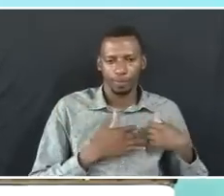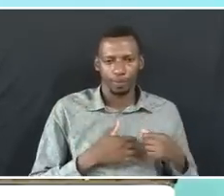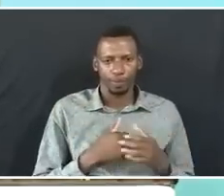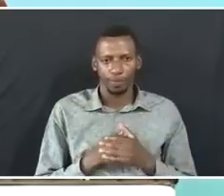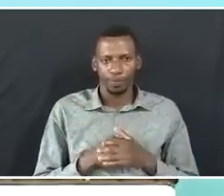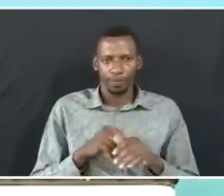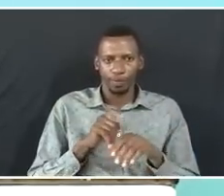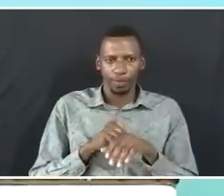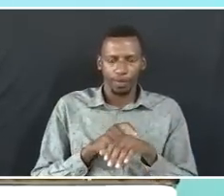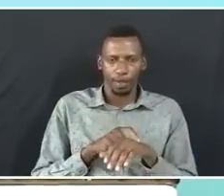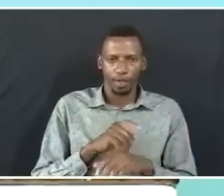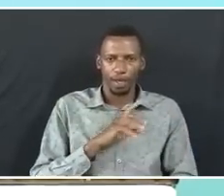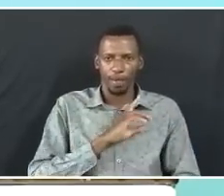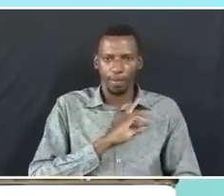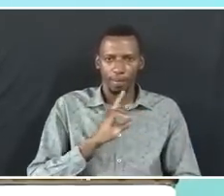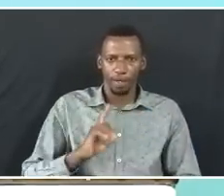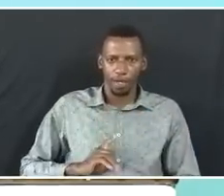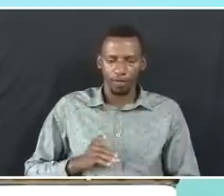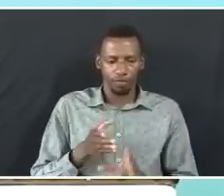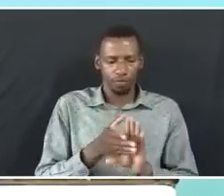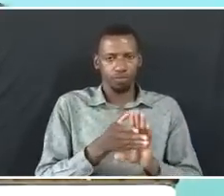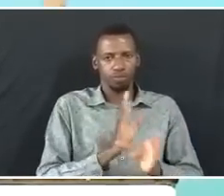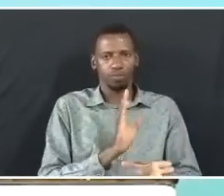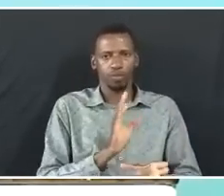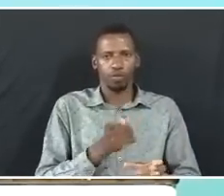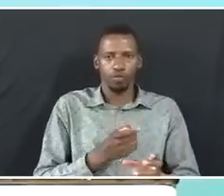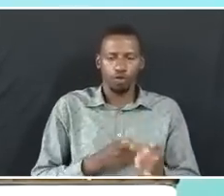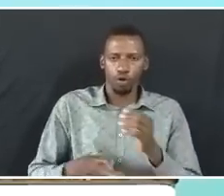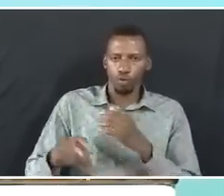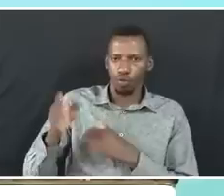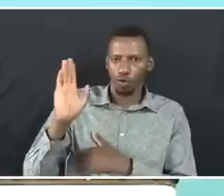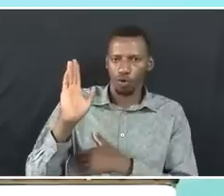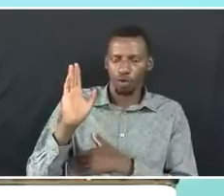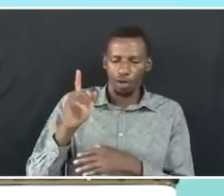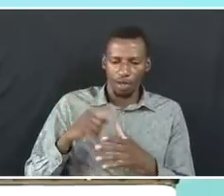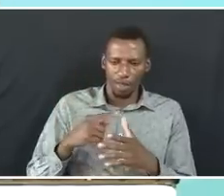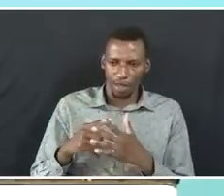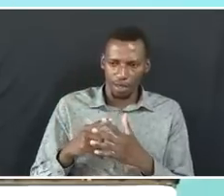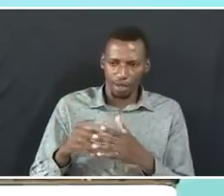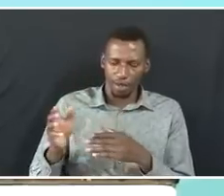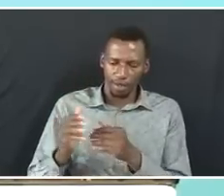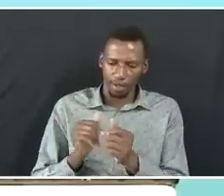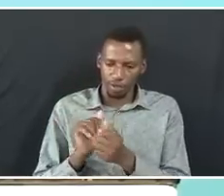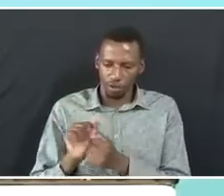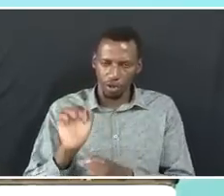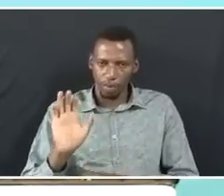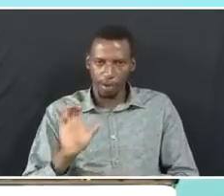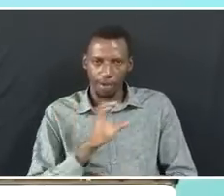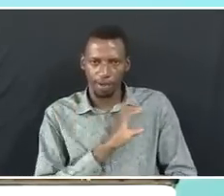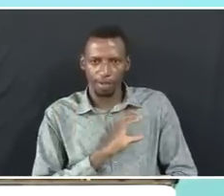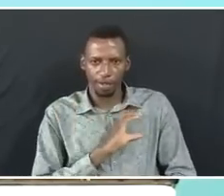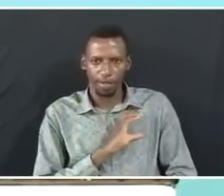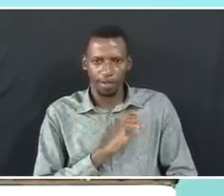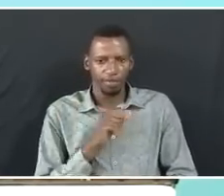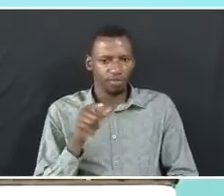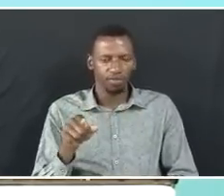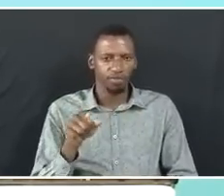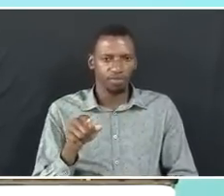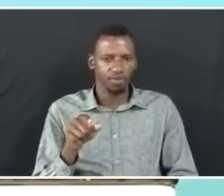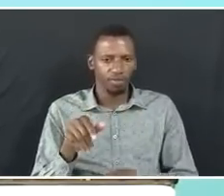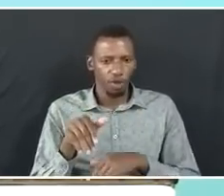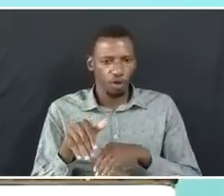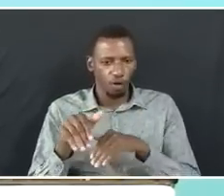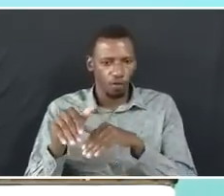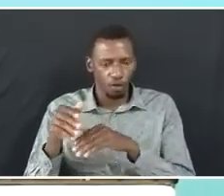When David departed from God and stained his virtuous character by crimes, he was no longer a man